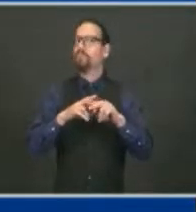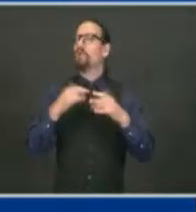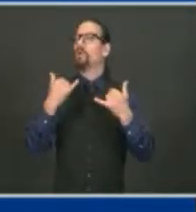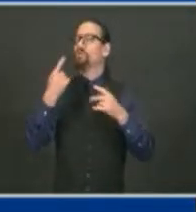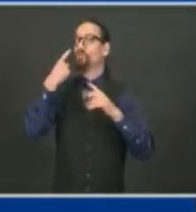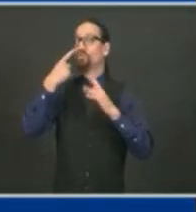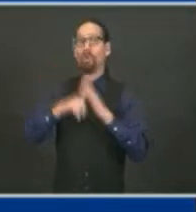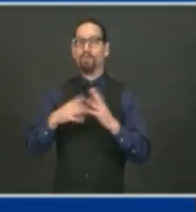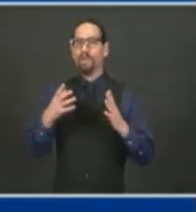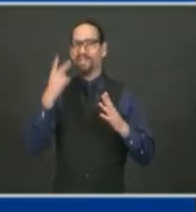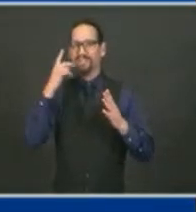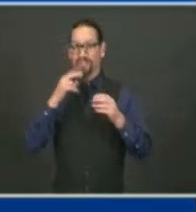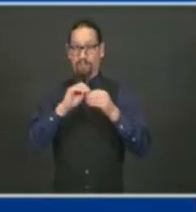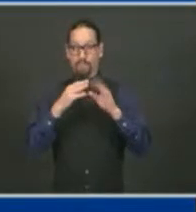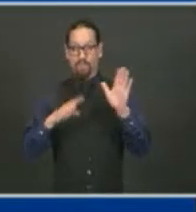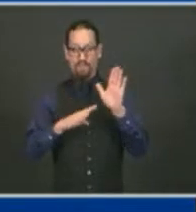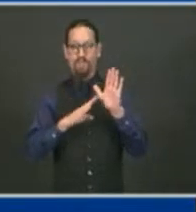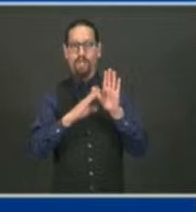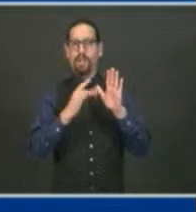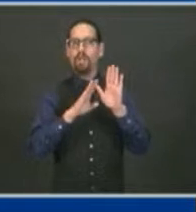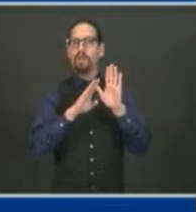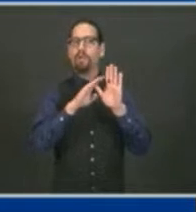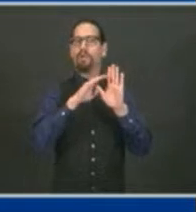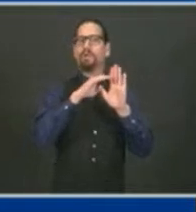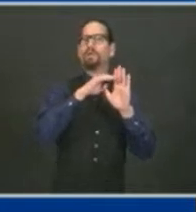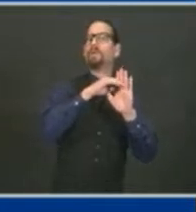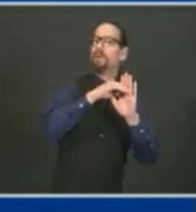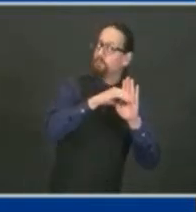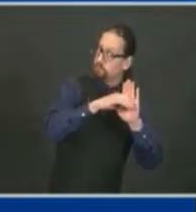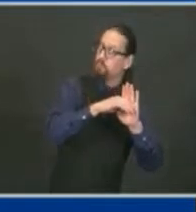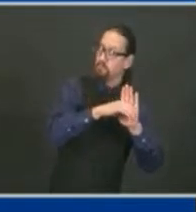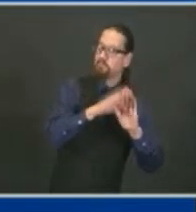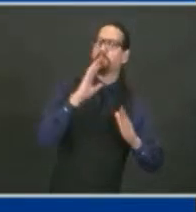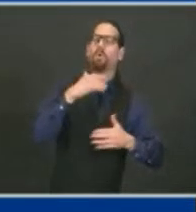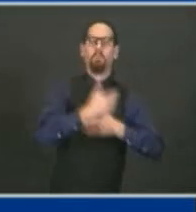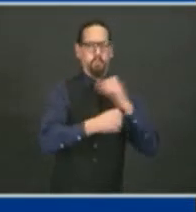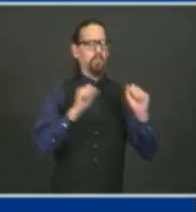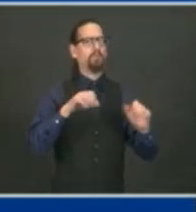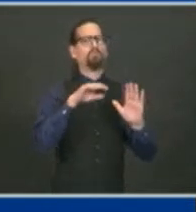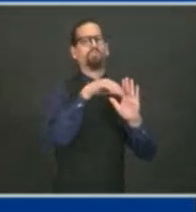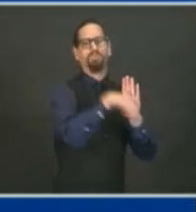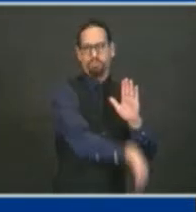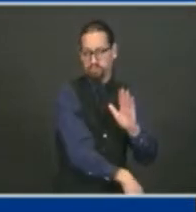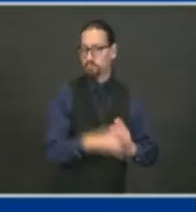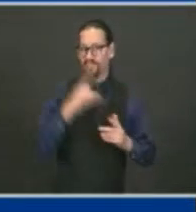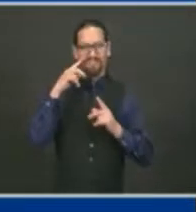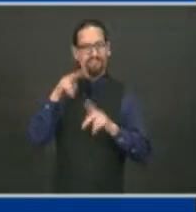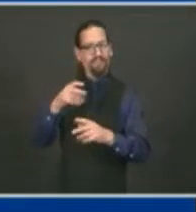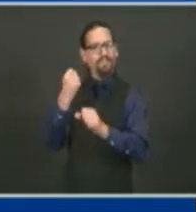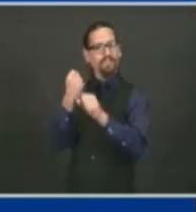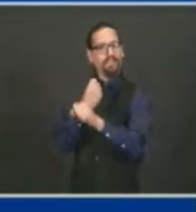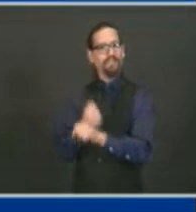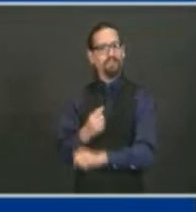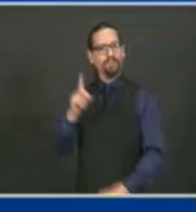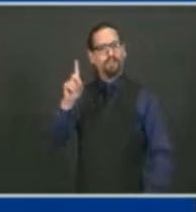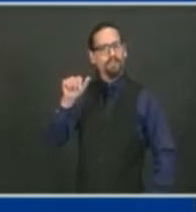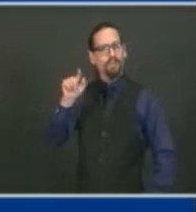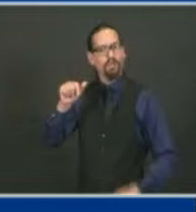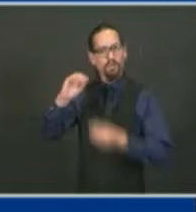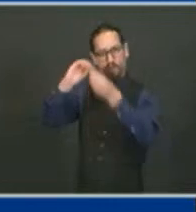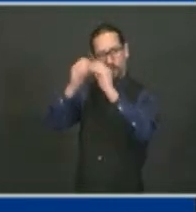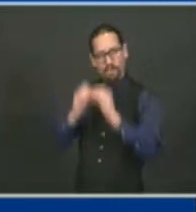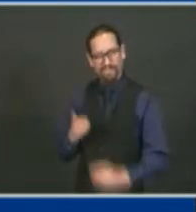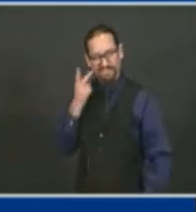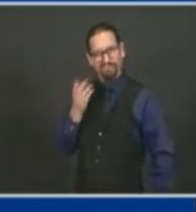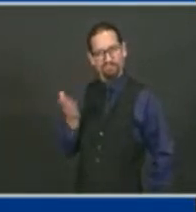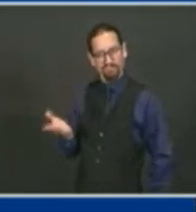direction. You'll see the data reflected in the dashboard in front of you. For the first time in over 2